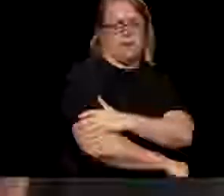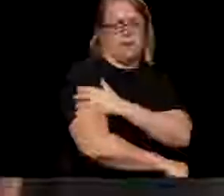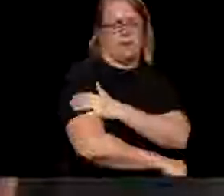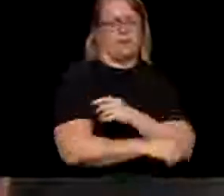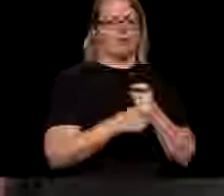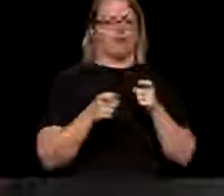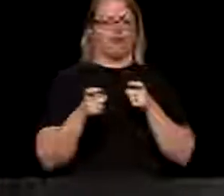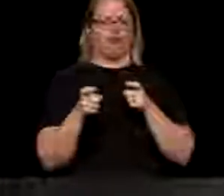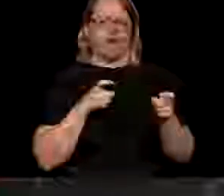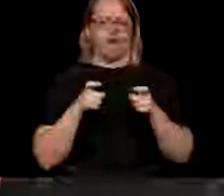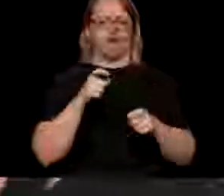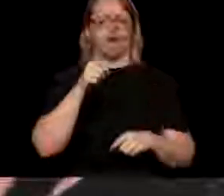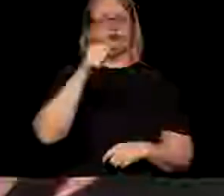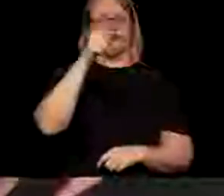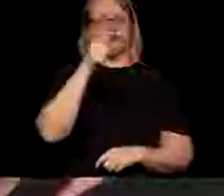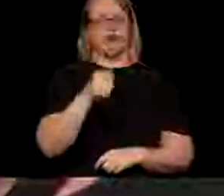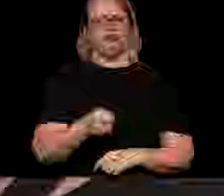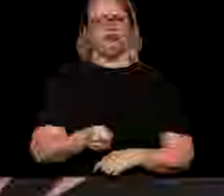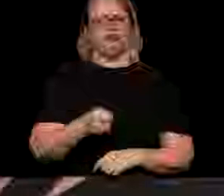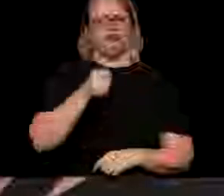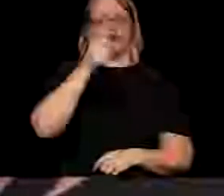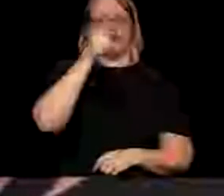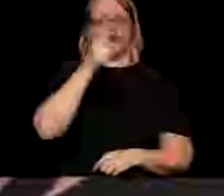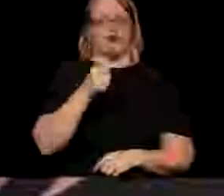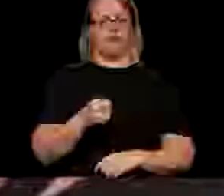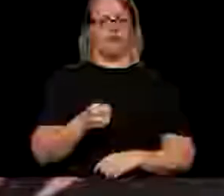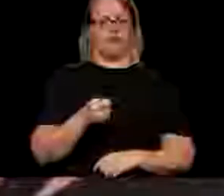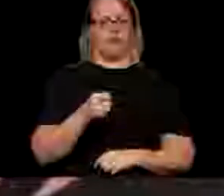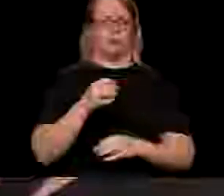with solid white paint.